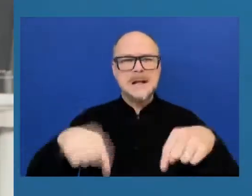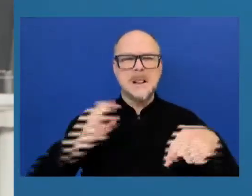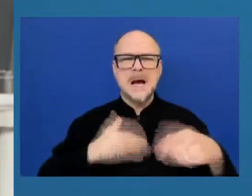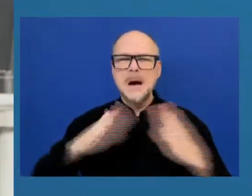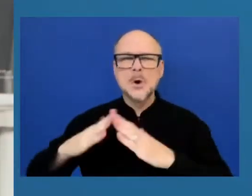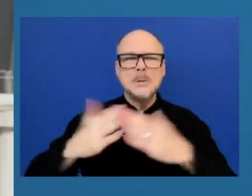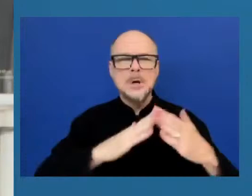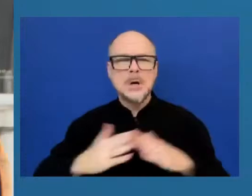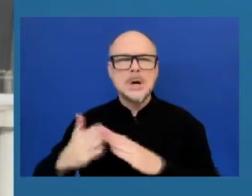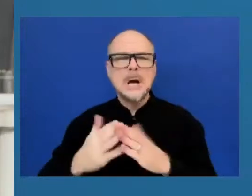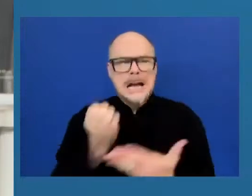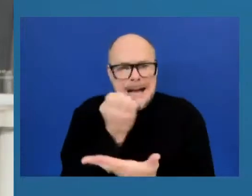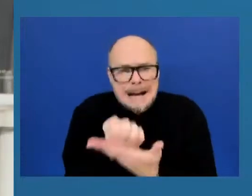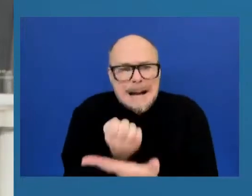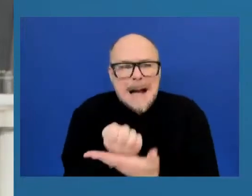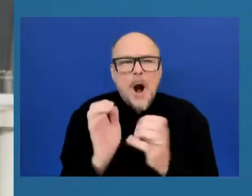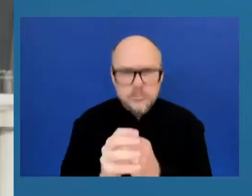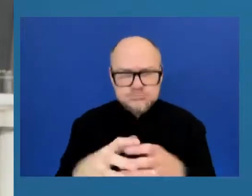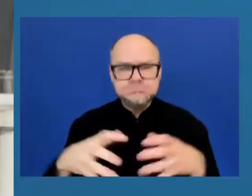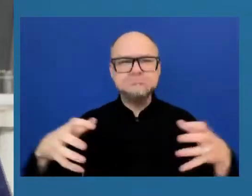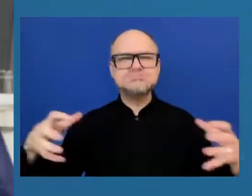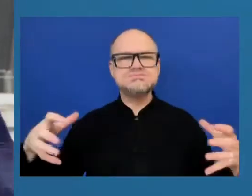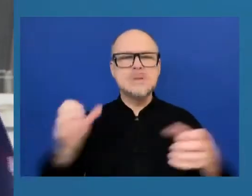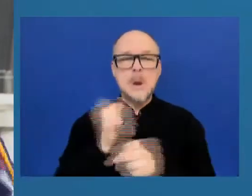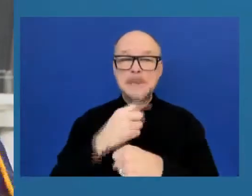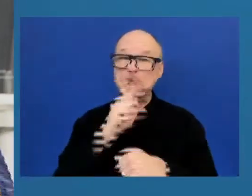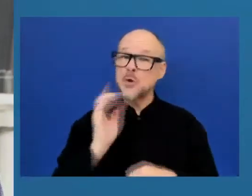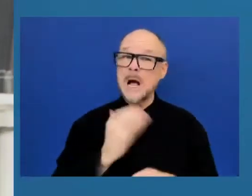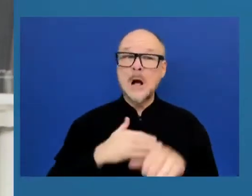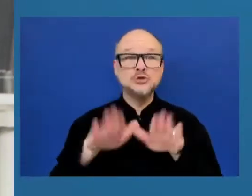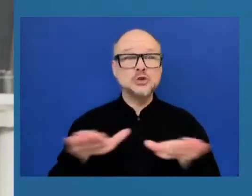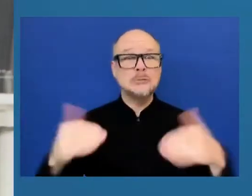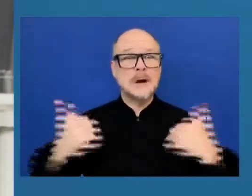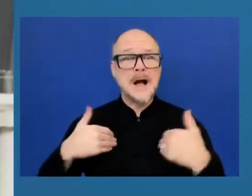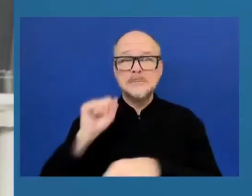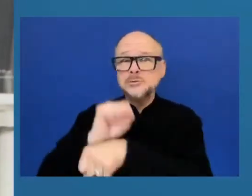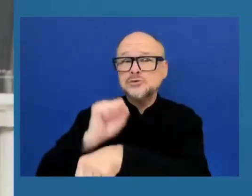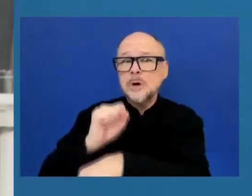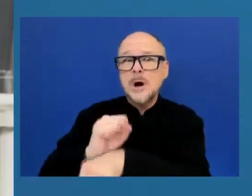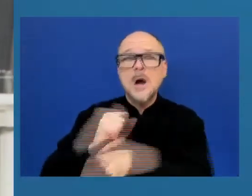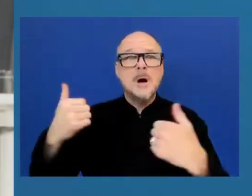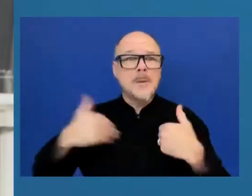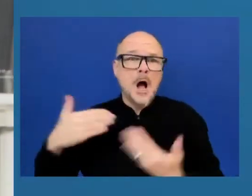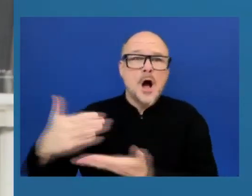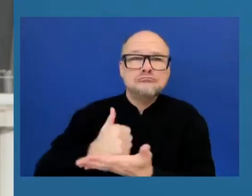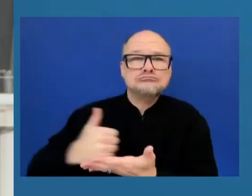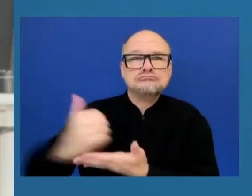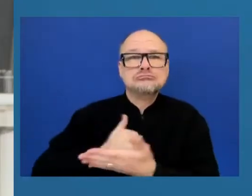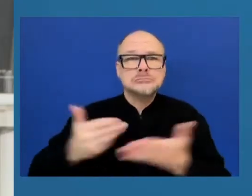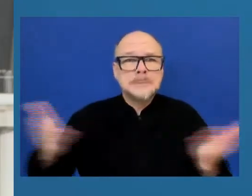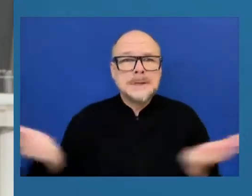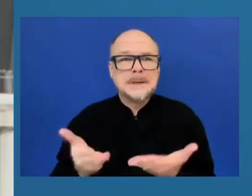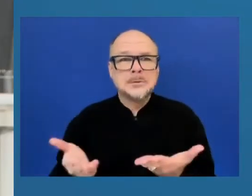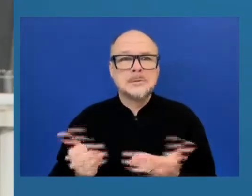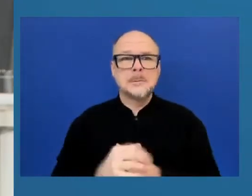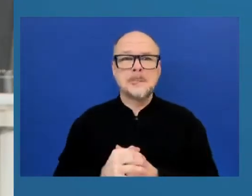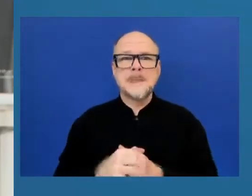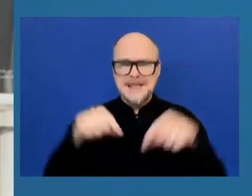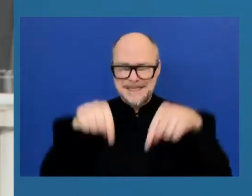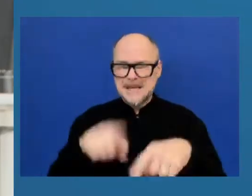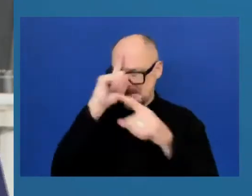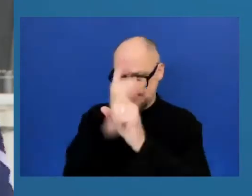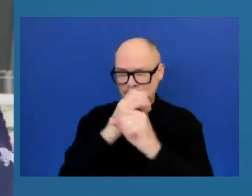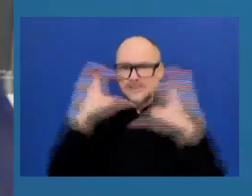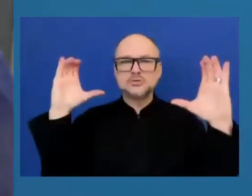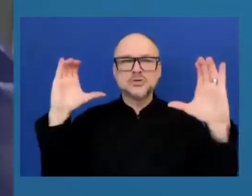growth in making sure children have a place to come and make great wages in utilities. This is a vision.